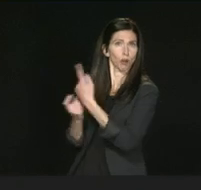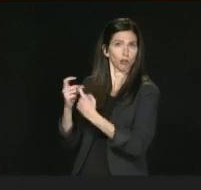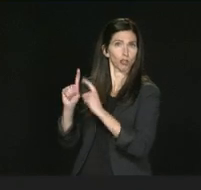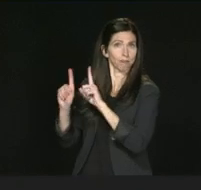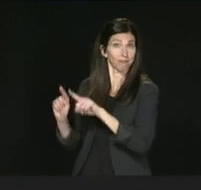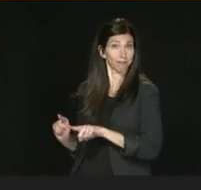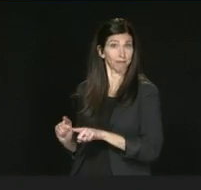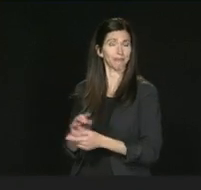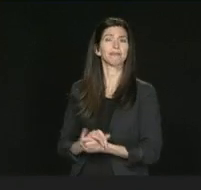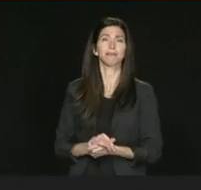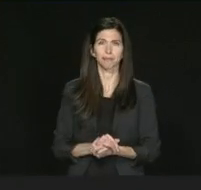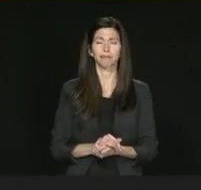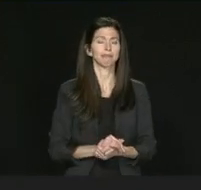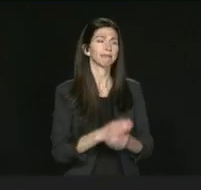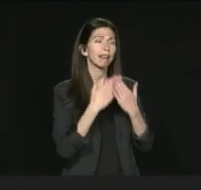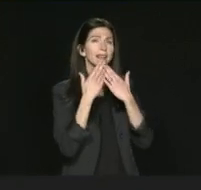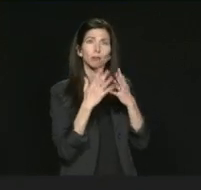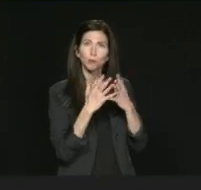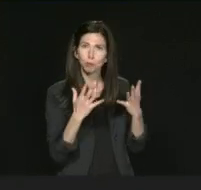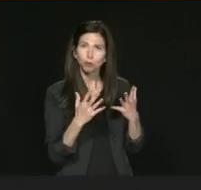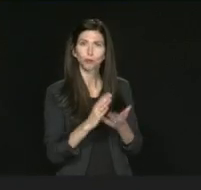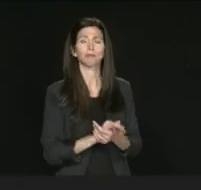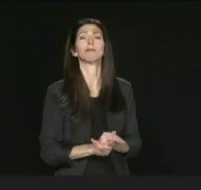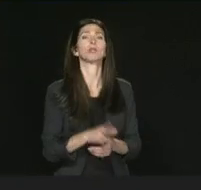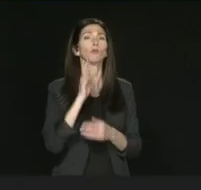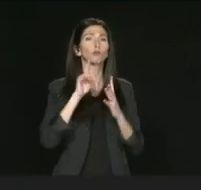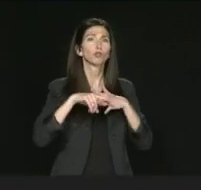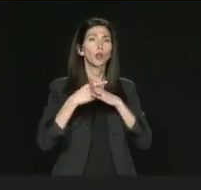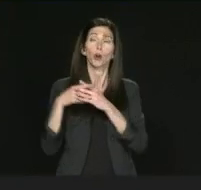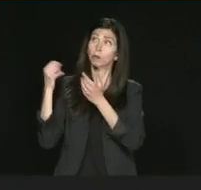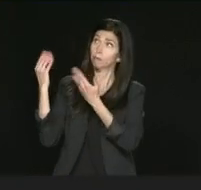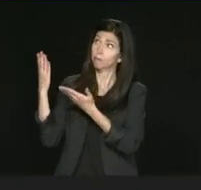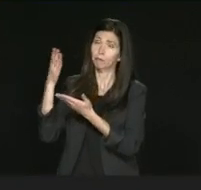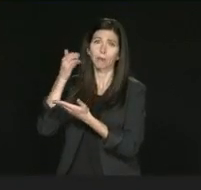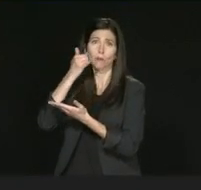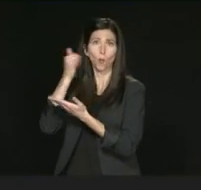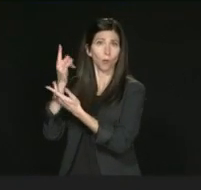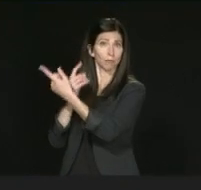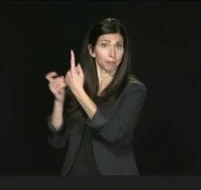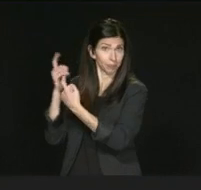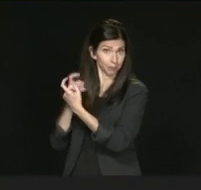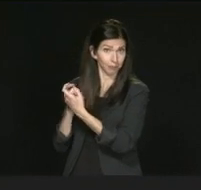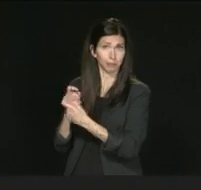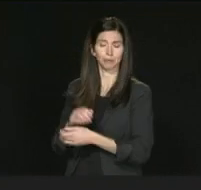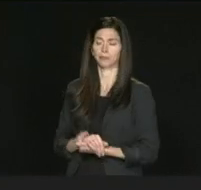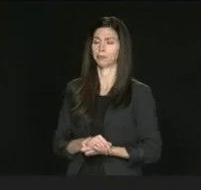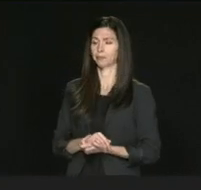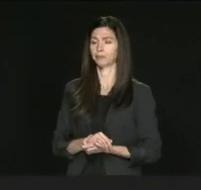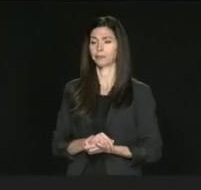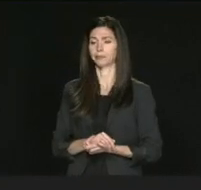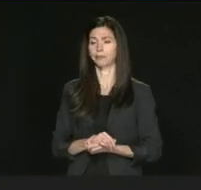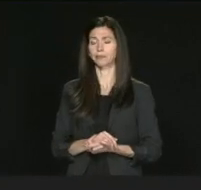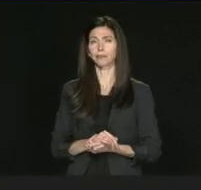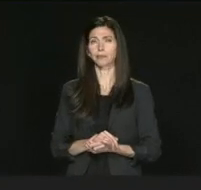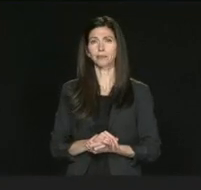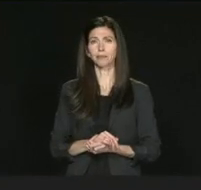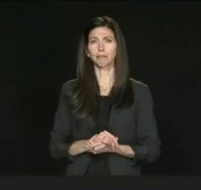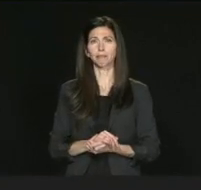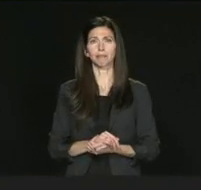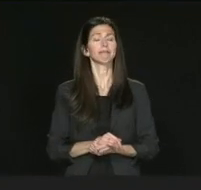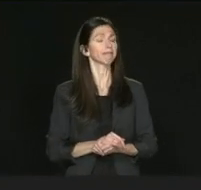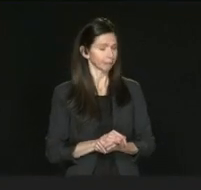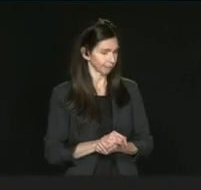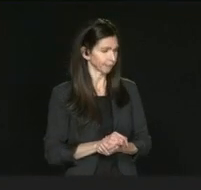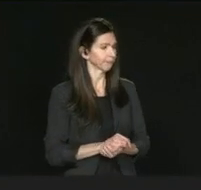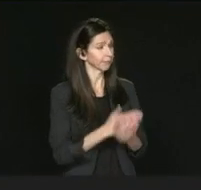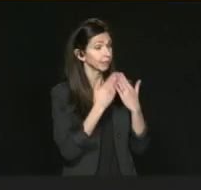with questions on the phone. One question, one follow-up, opérateur. Merci. Operator, thank you. If